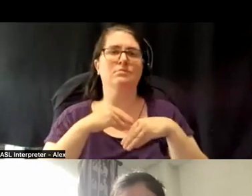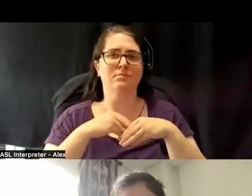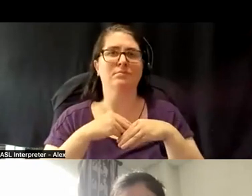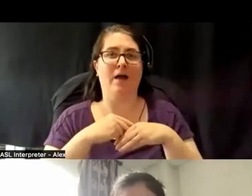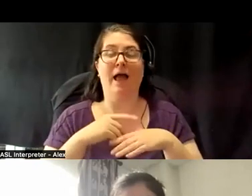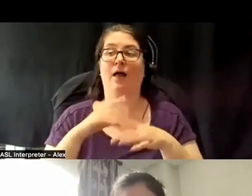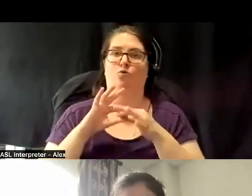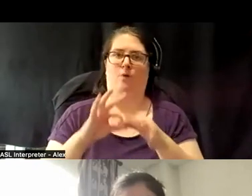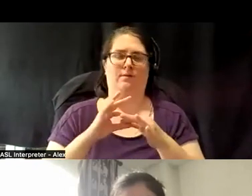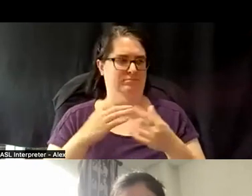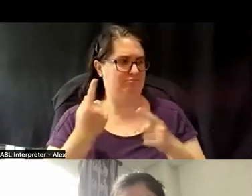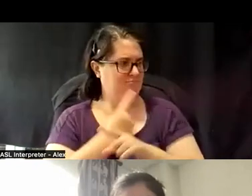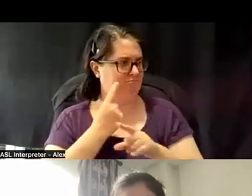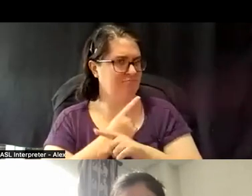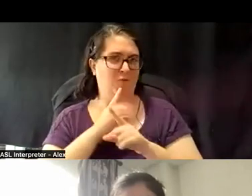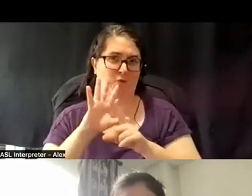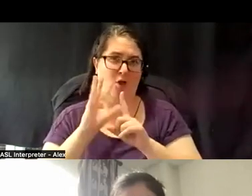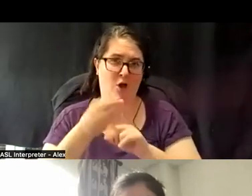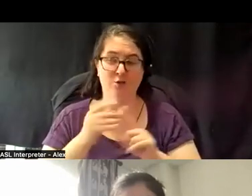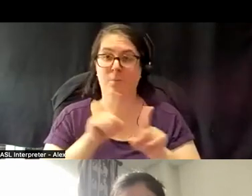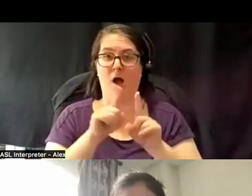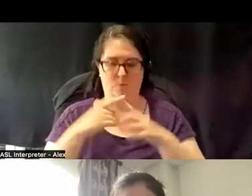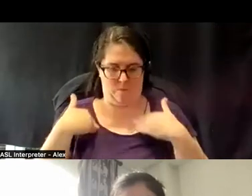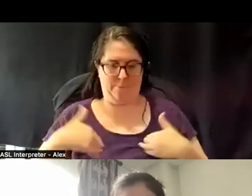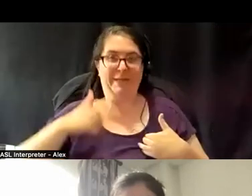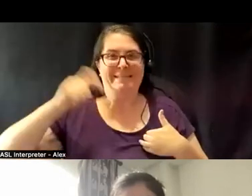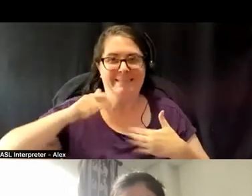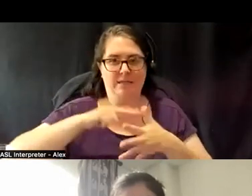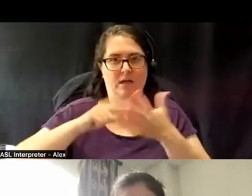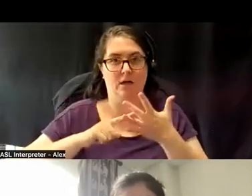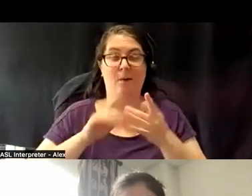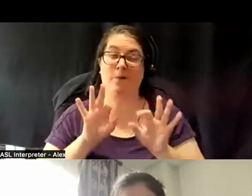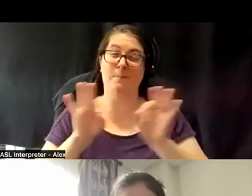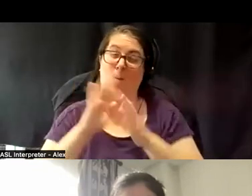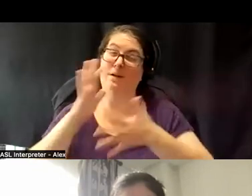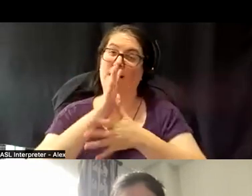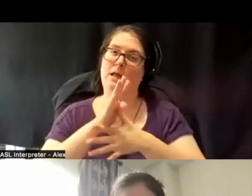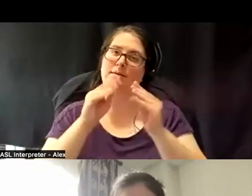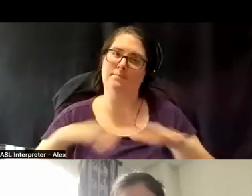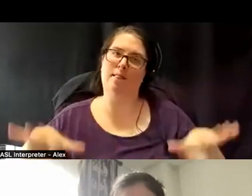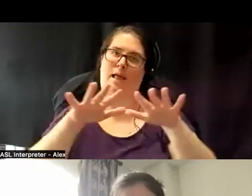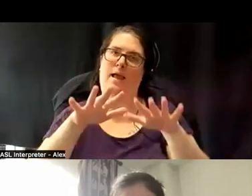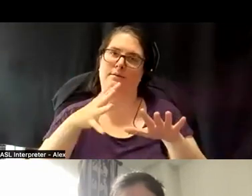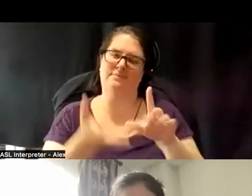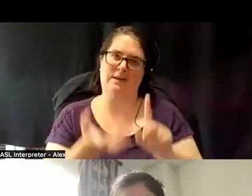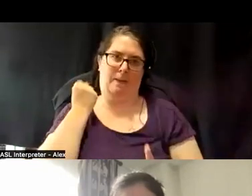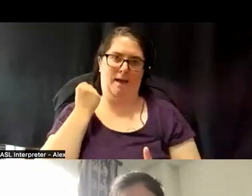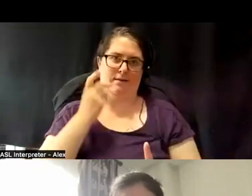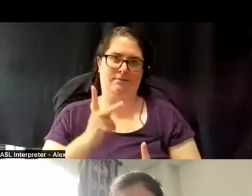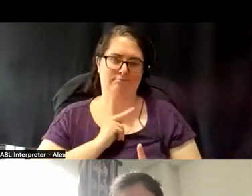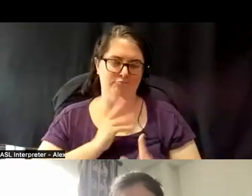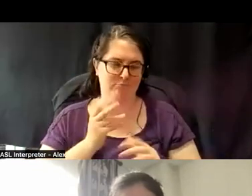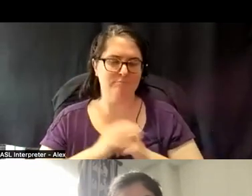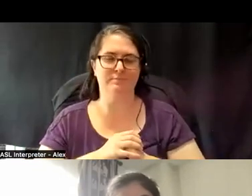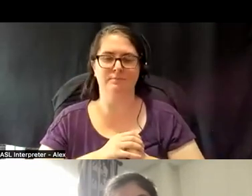foods and our bodies. And lastly, but probably most important, land back. So it struck me in seeing and hearing these responses that what